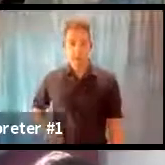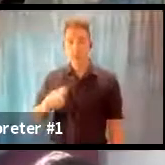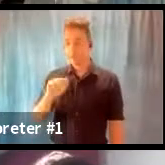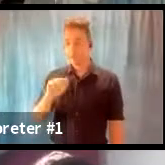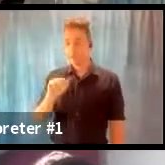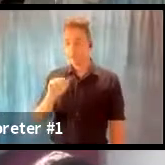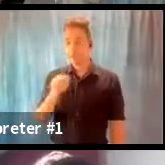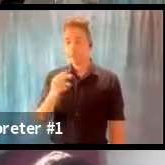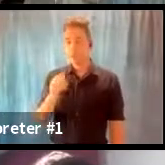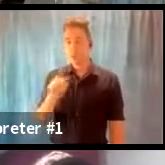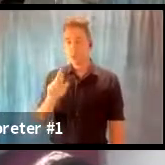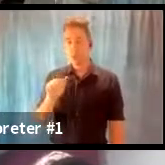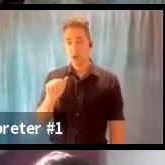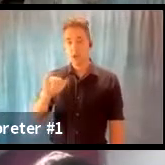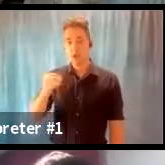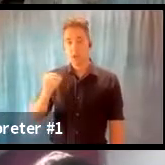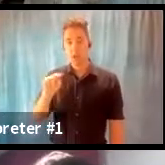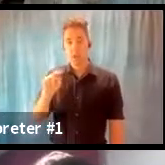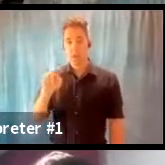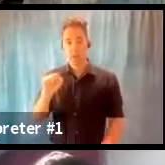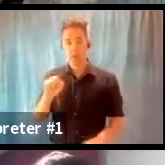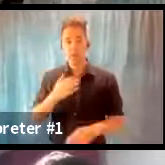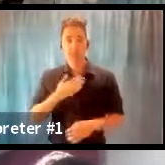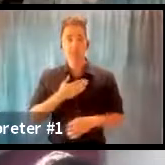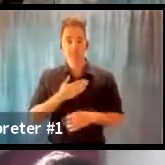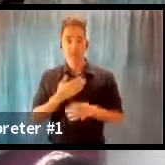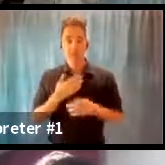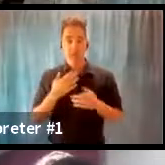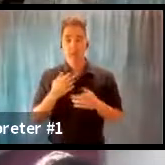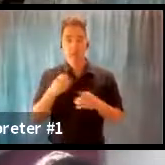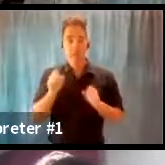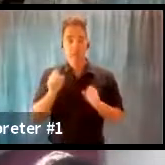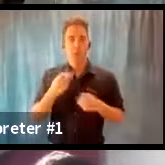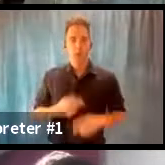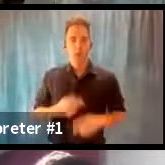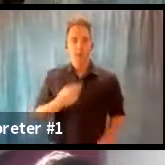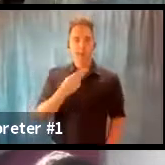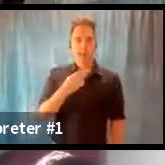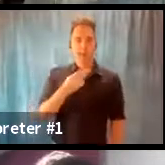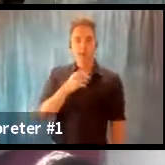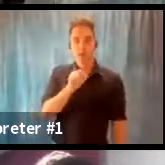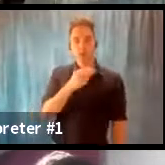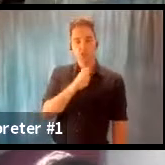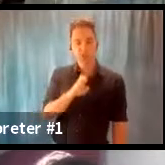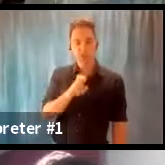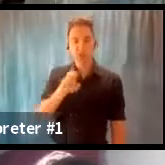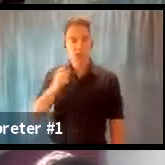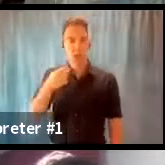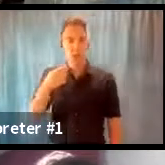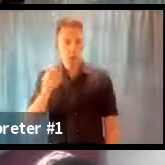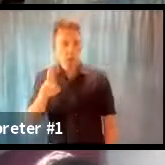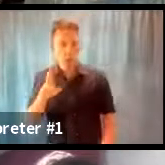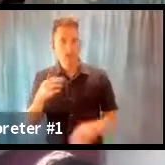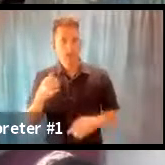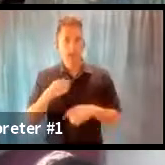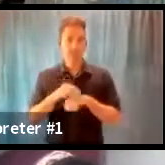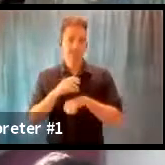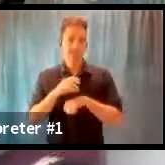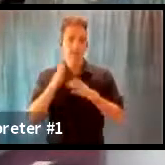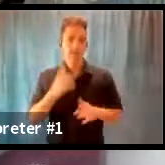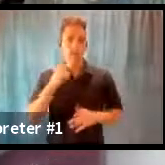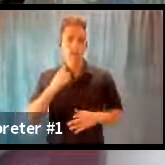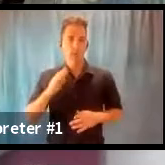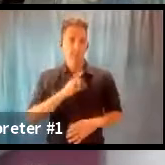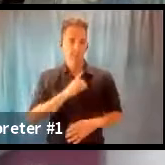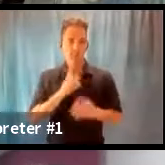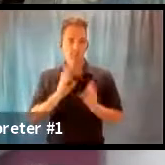her pronouns, and welcome to the Stimulus Advisory Board meeting. Before we get started with your testimony, I just